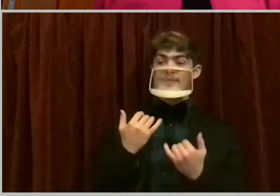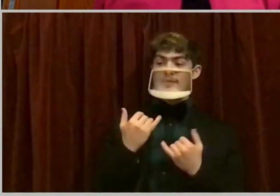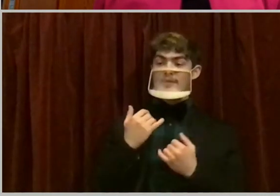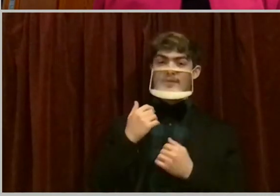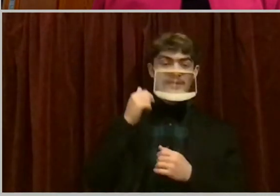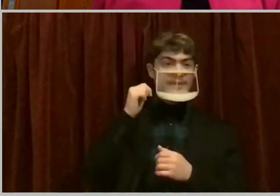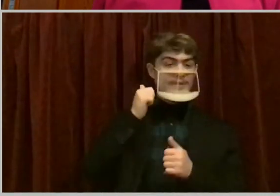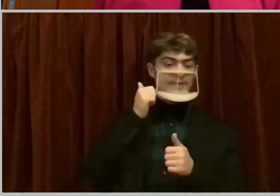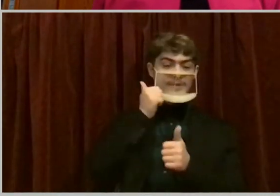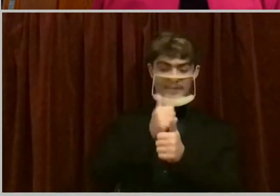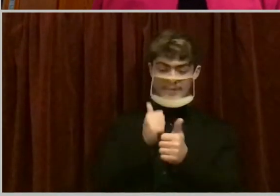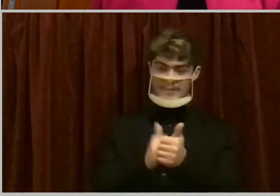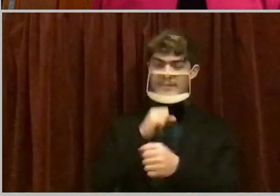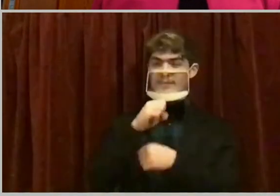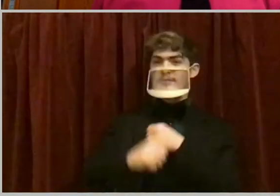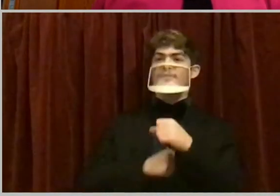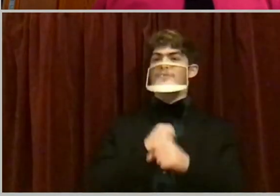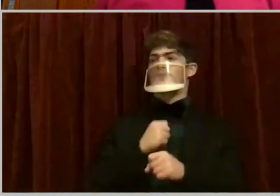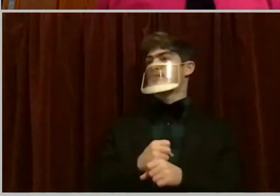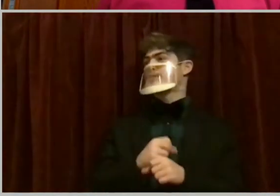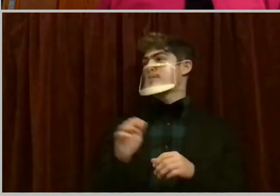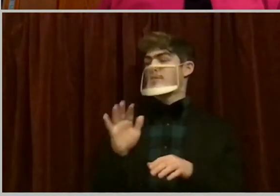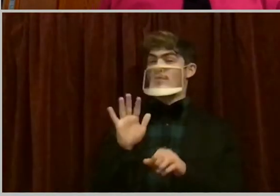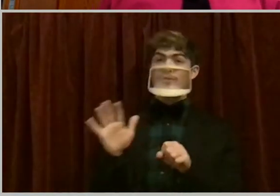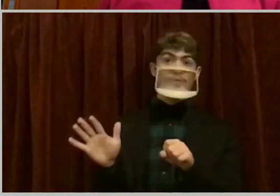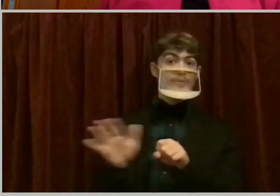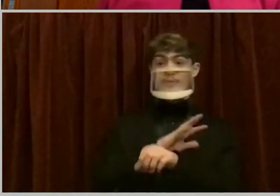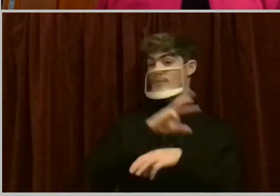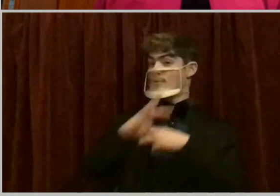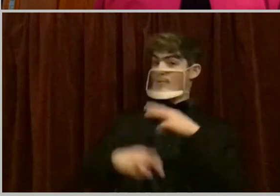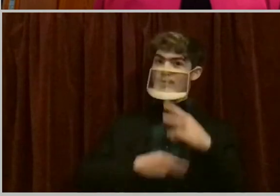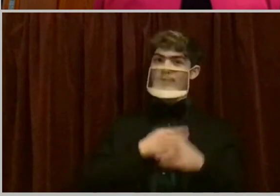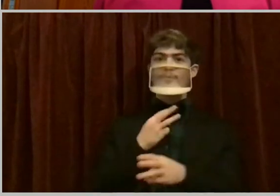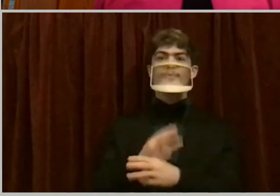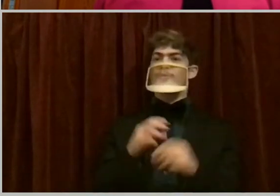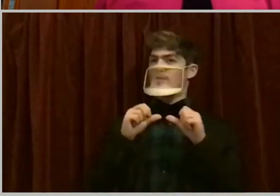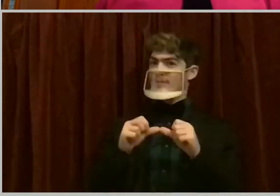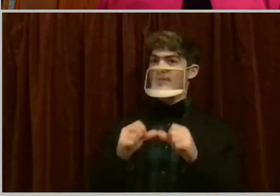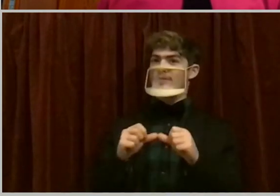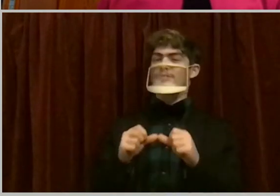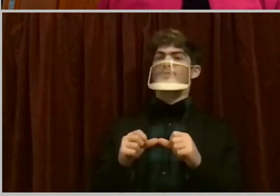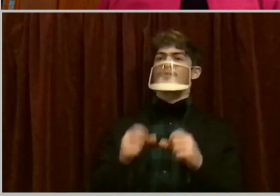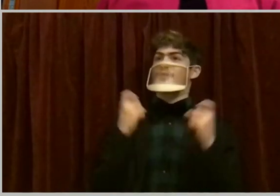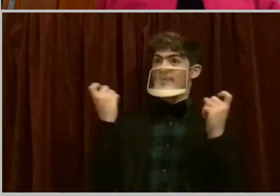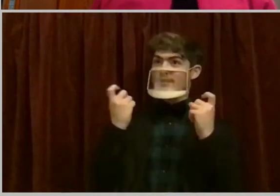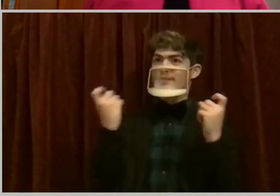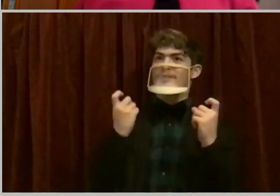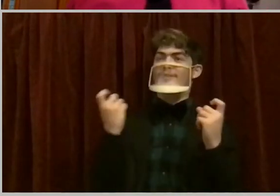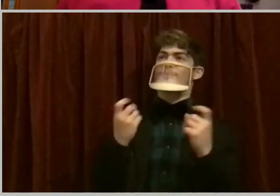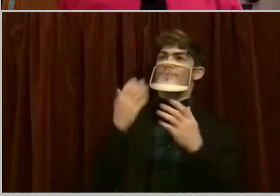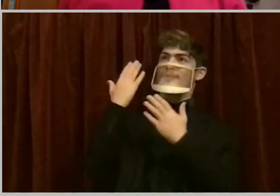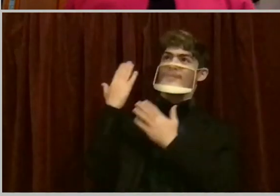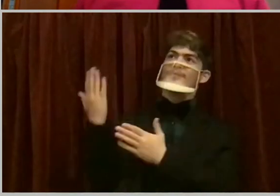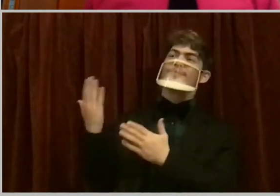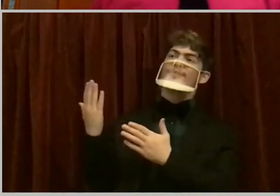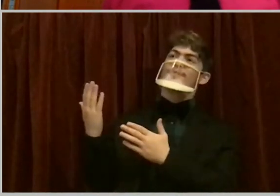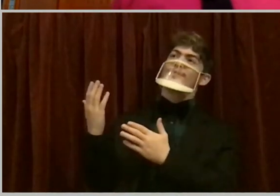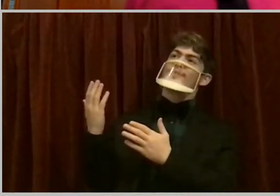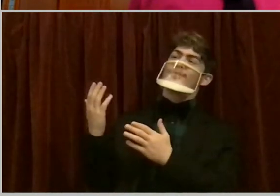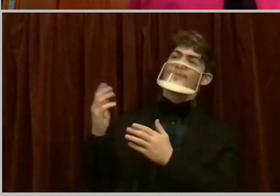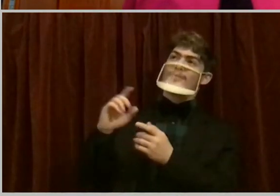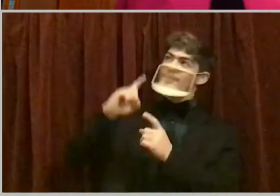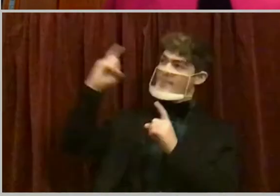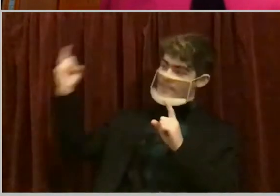many many lands throughout this whole world still hold to the truth that you became flesh, you were born as a